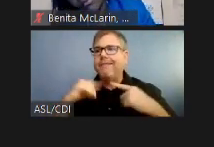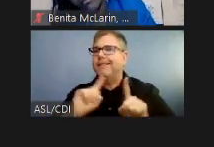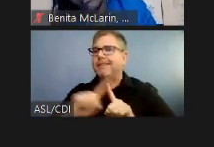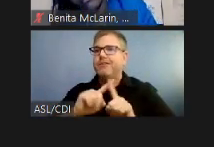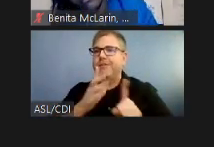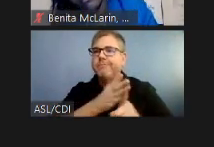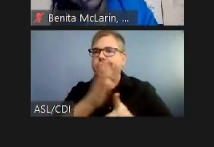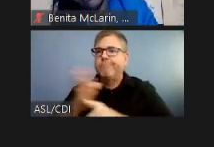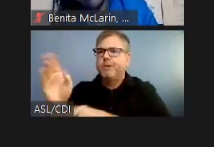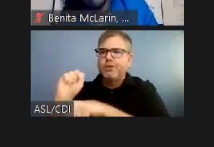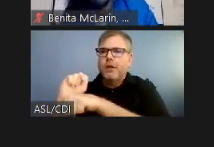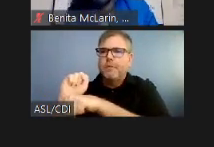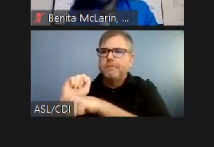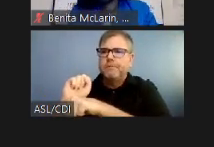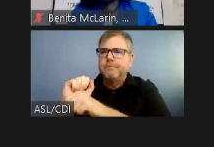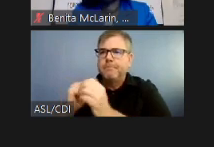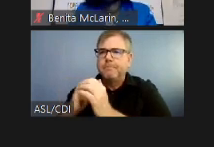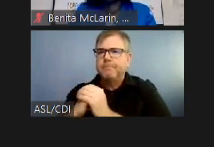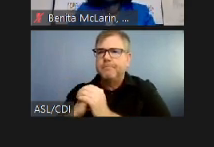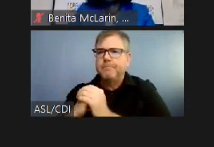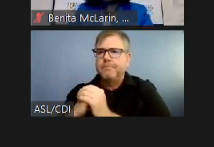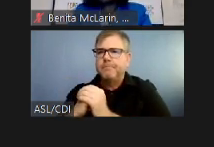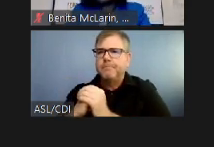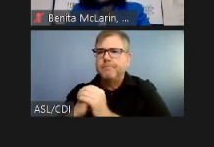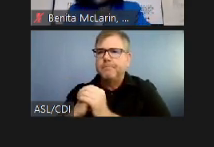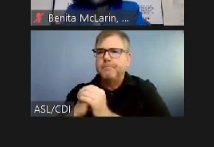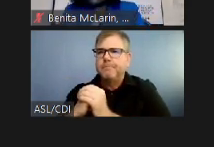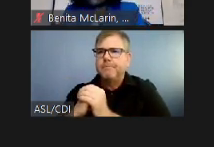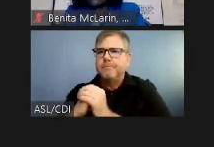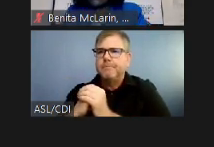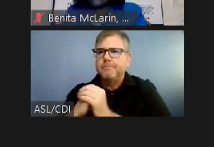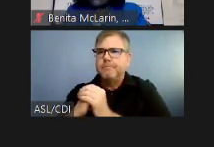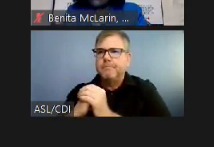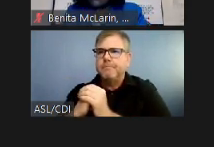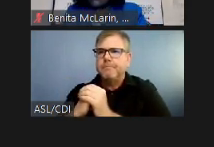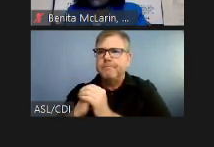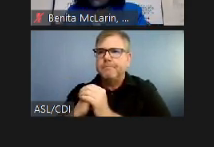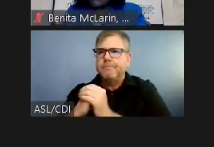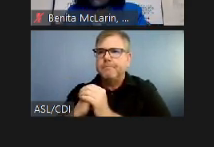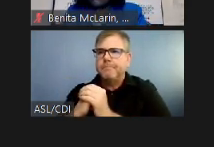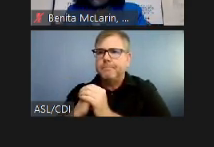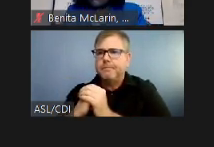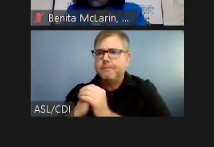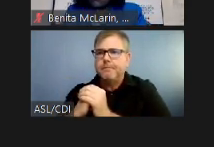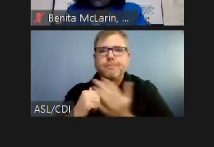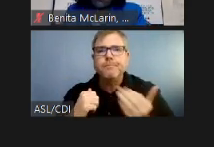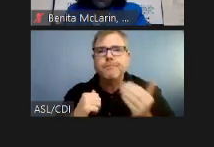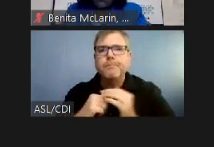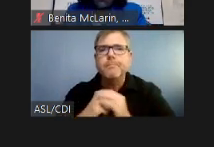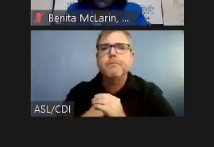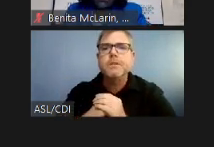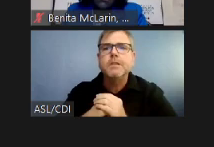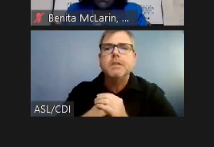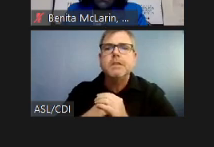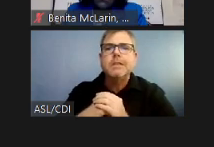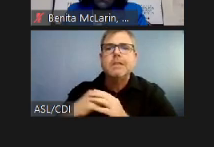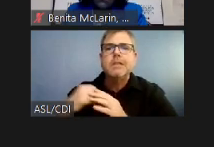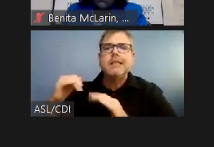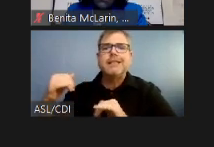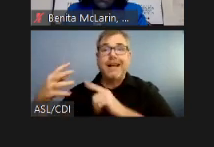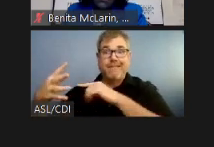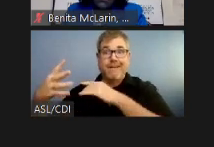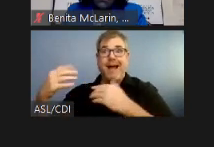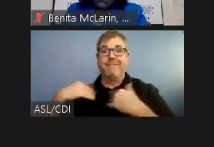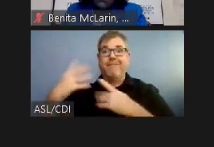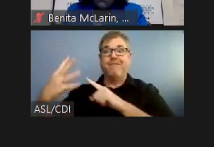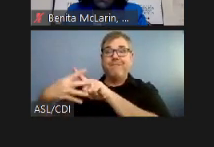of metrics of risk, to see whether or not they're currently being vaccinated or they will be soon. But another really important one